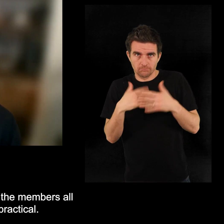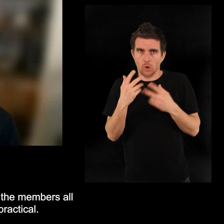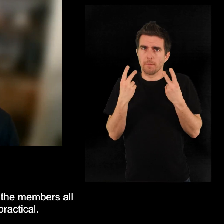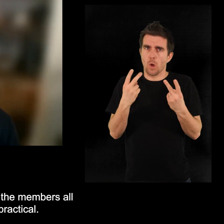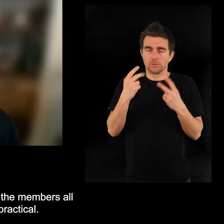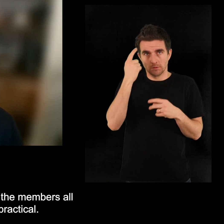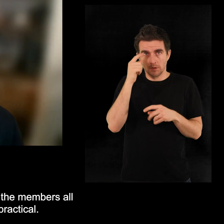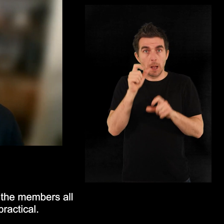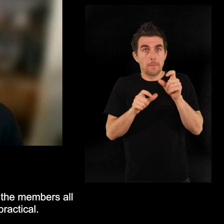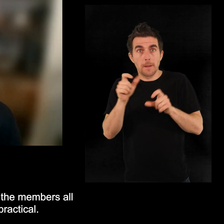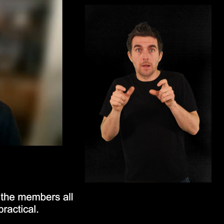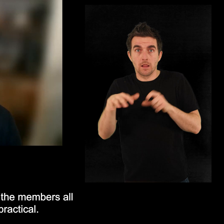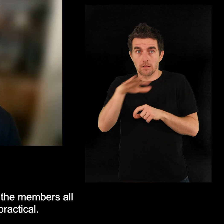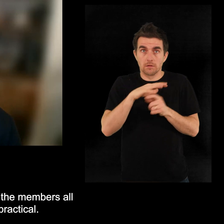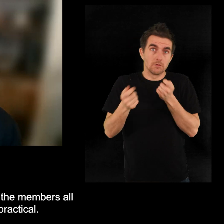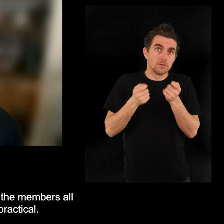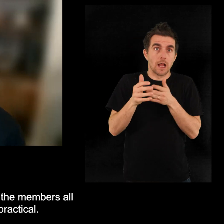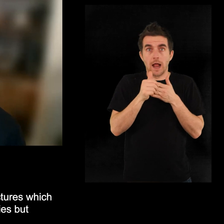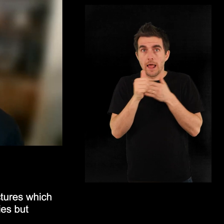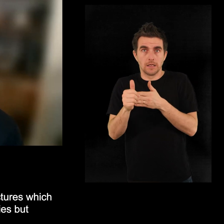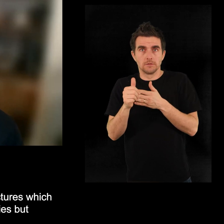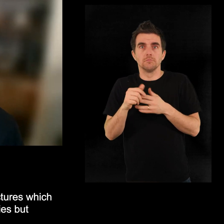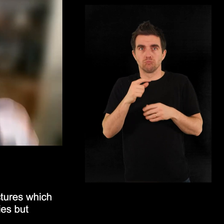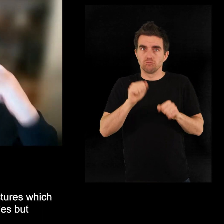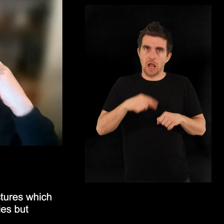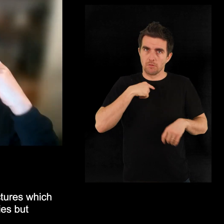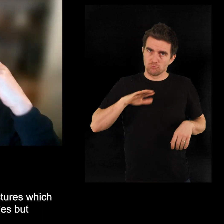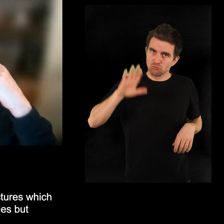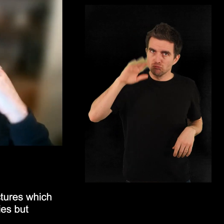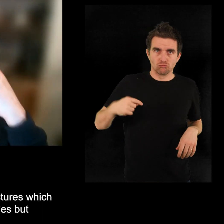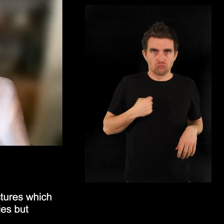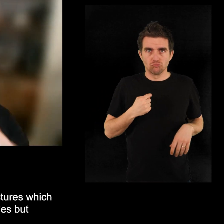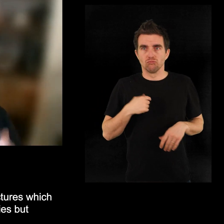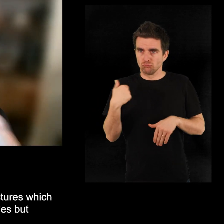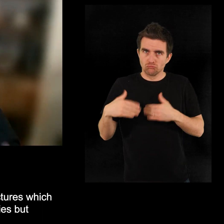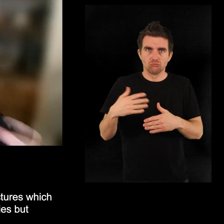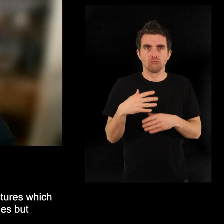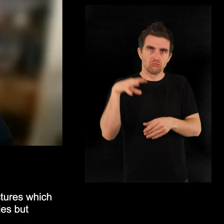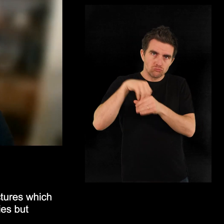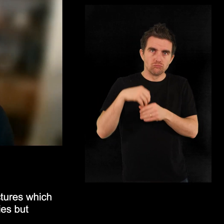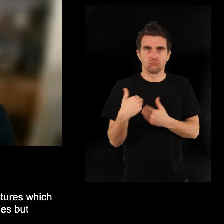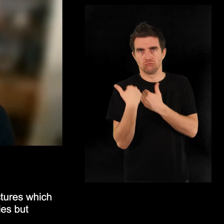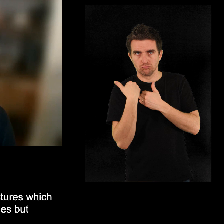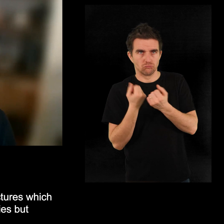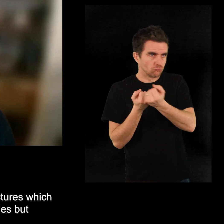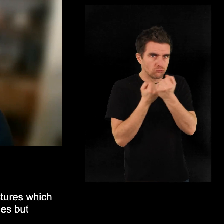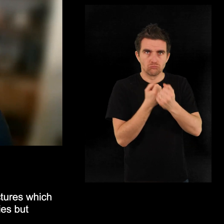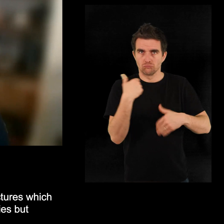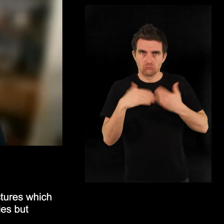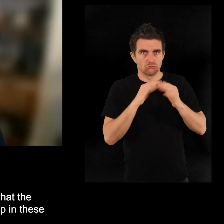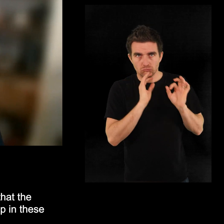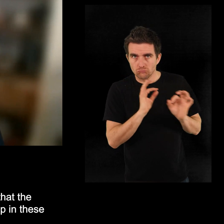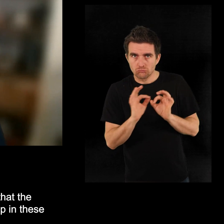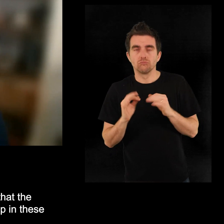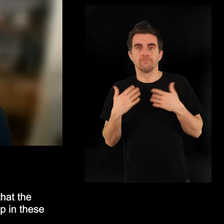all of the time, but that just isn't practical. And so we have to have these structures which inevitably introduce hierarchies,